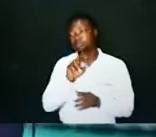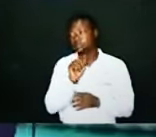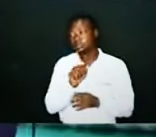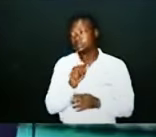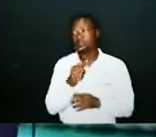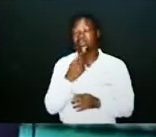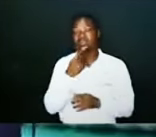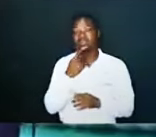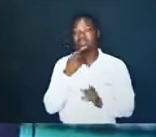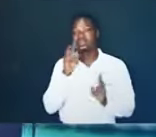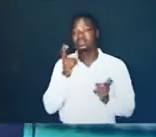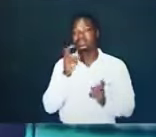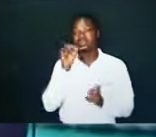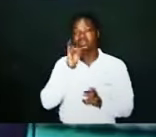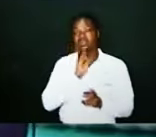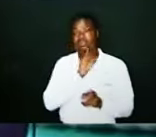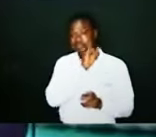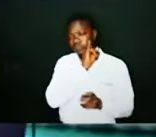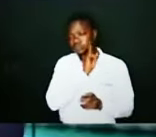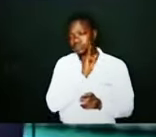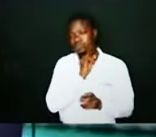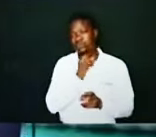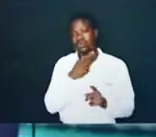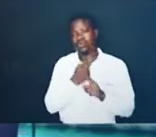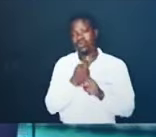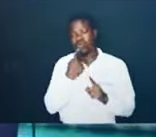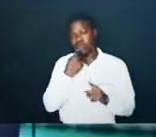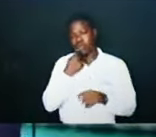about Israelites living in Susa.